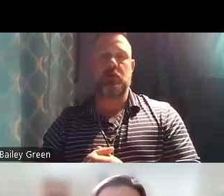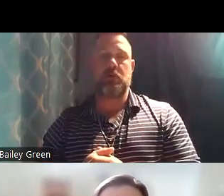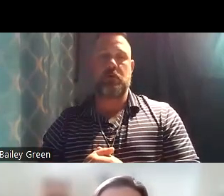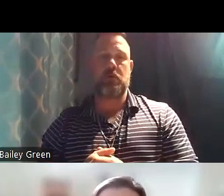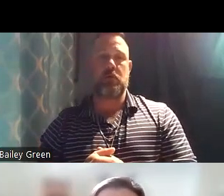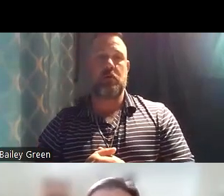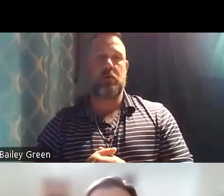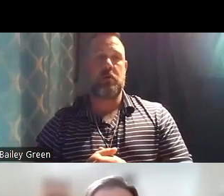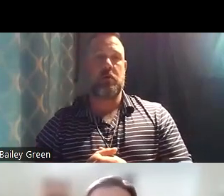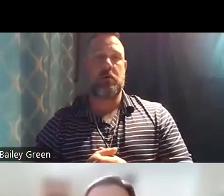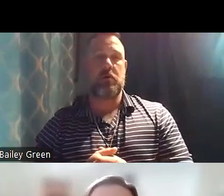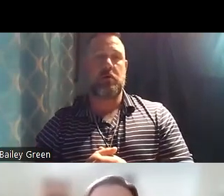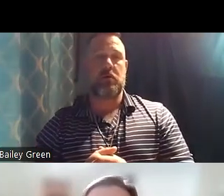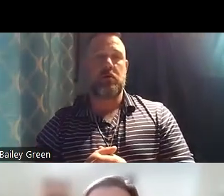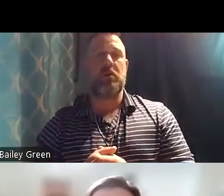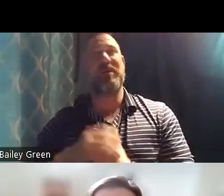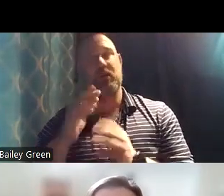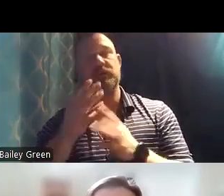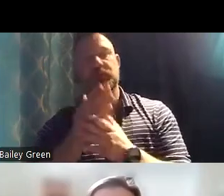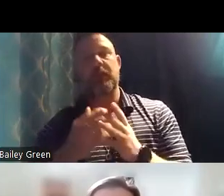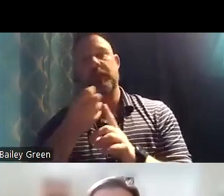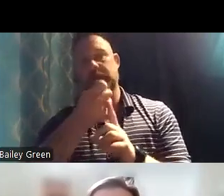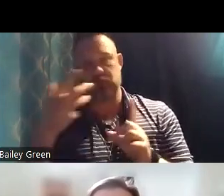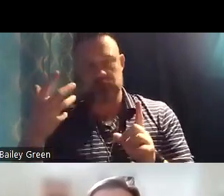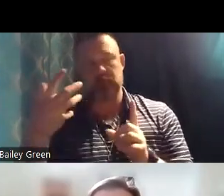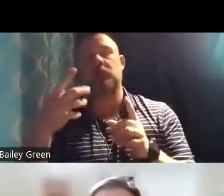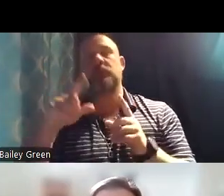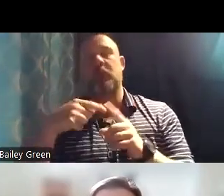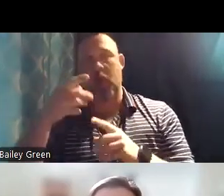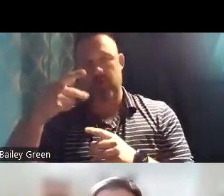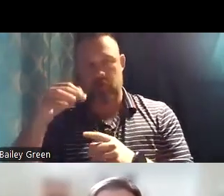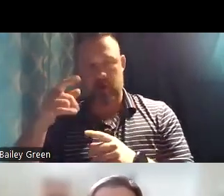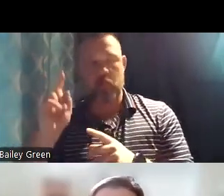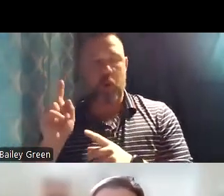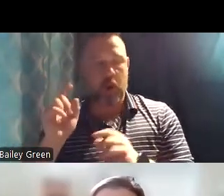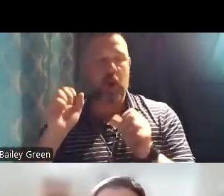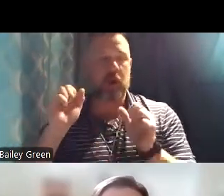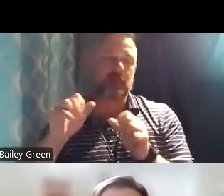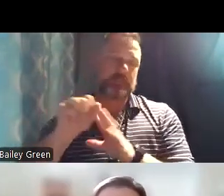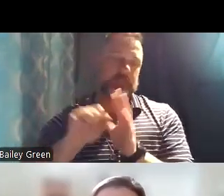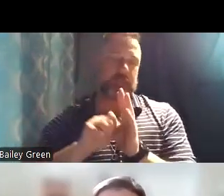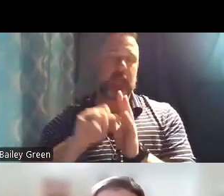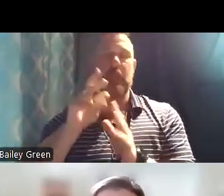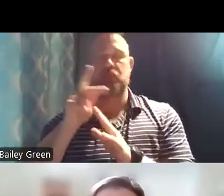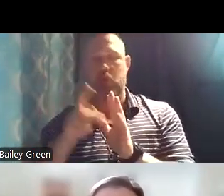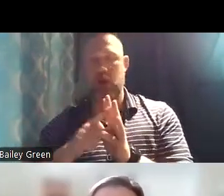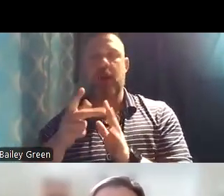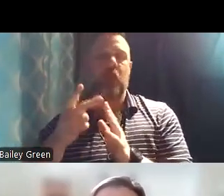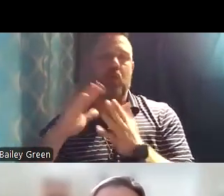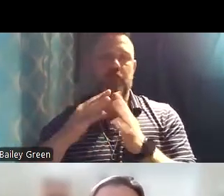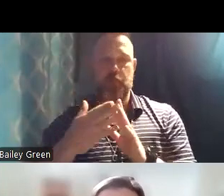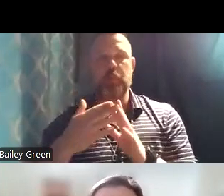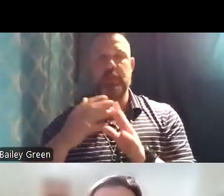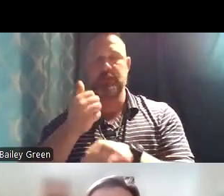also there are some additional details here that are part of Prop 1 that they can be sort of statewide programs or in a community